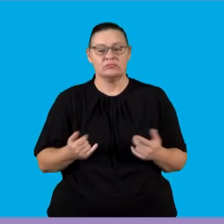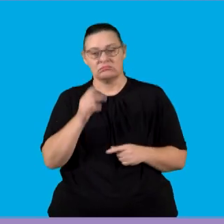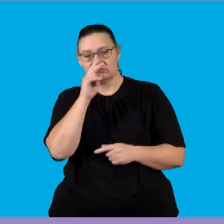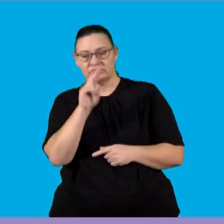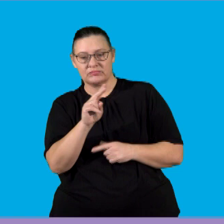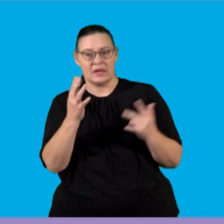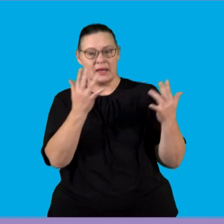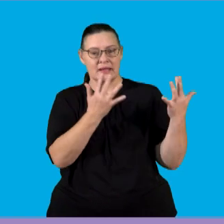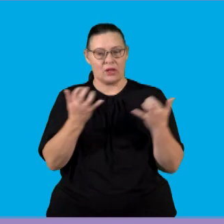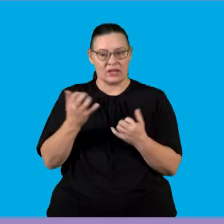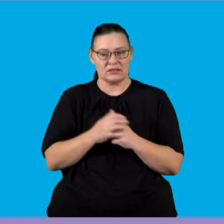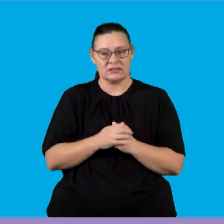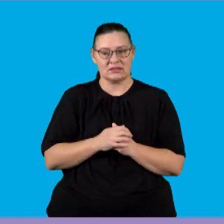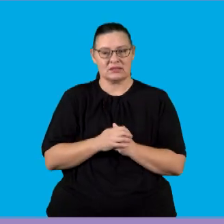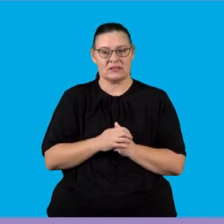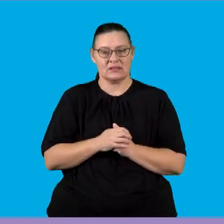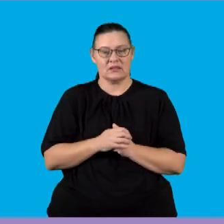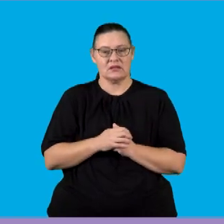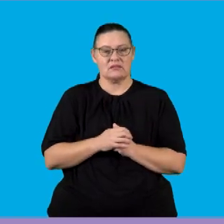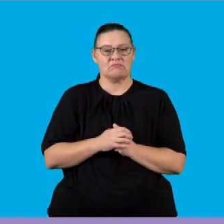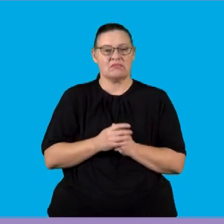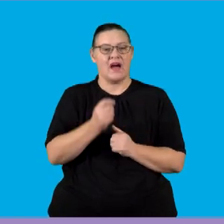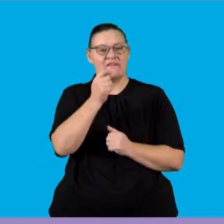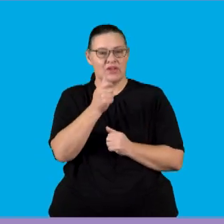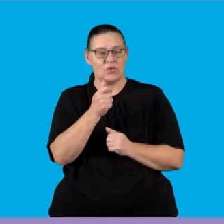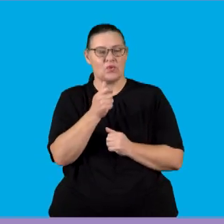just going to calculate these few